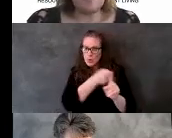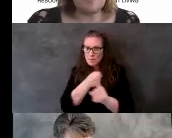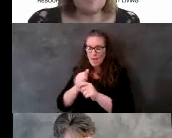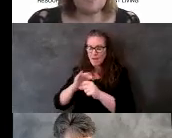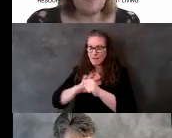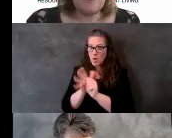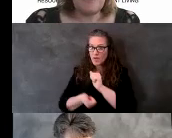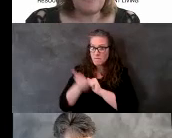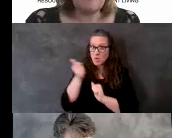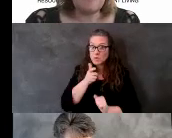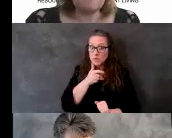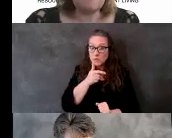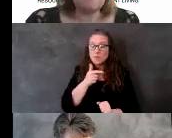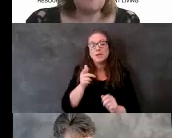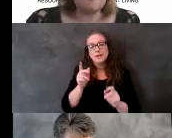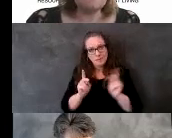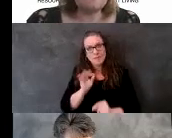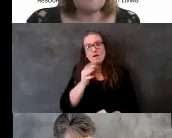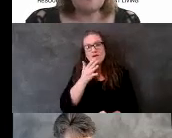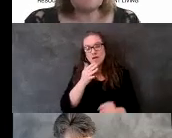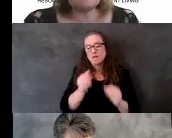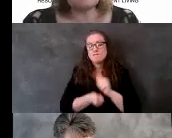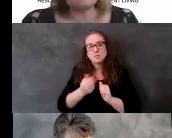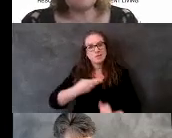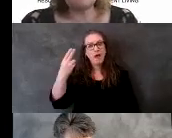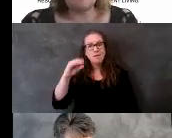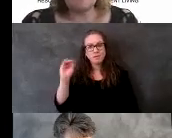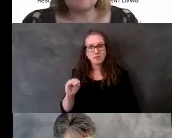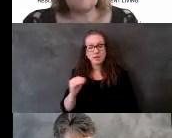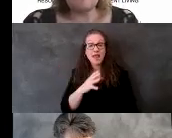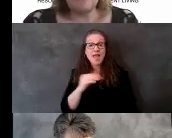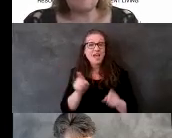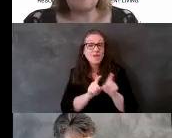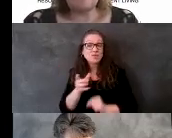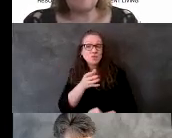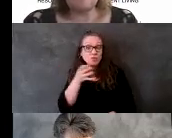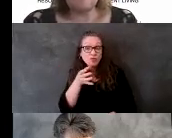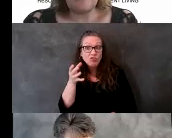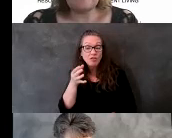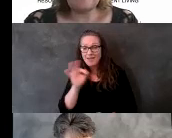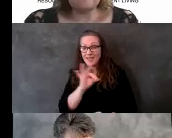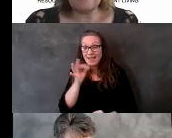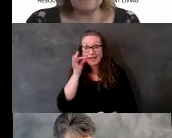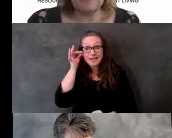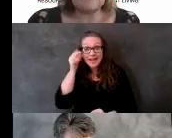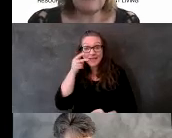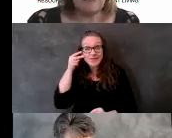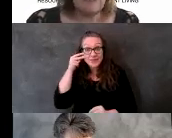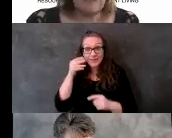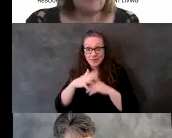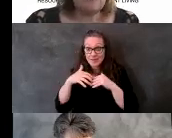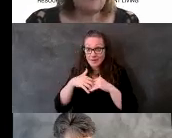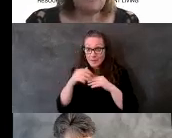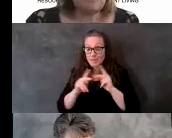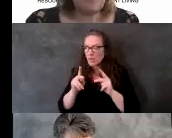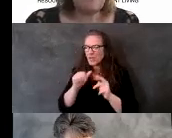people of color and people who are in rural communities, such as Native Americans, who don't have as great of access to vaccines,